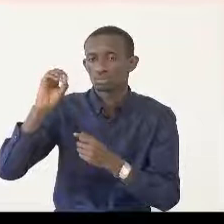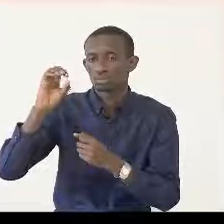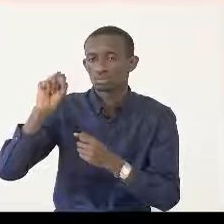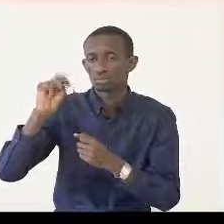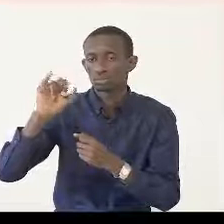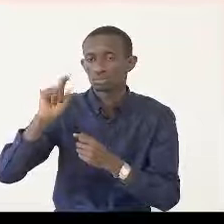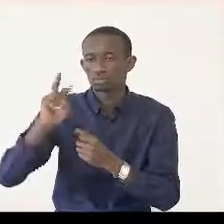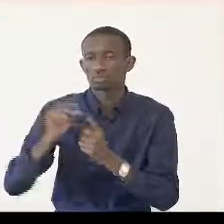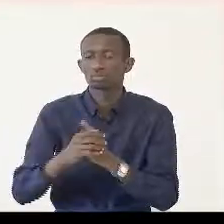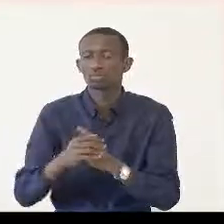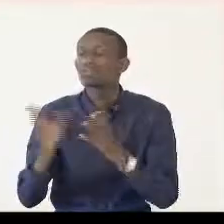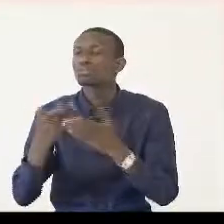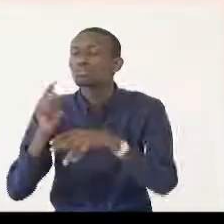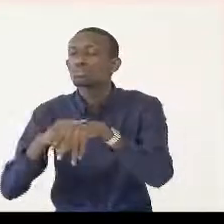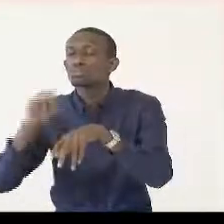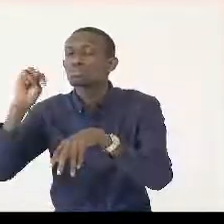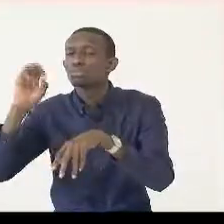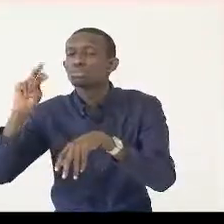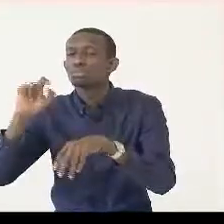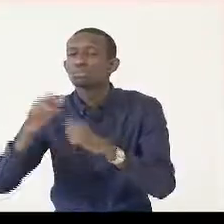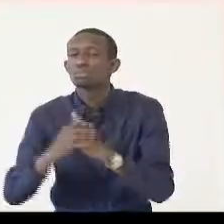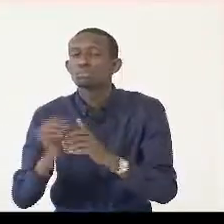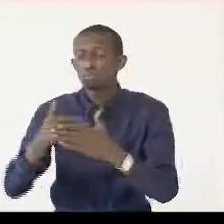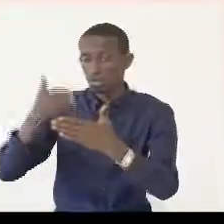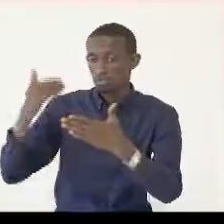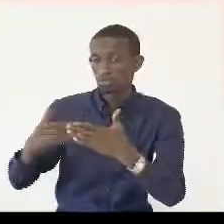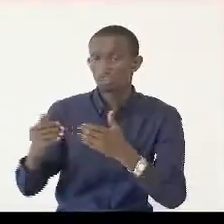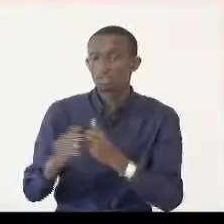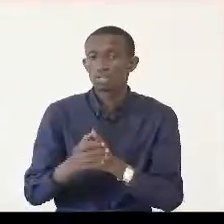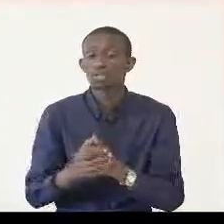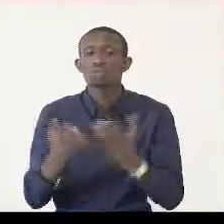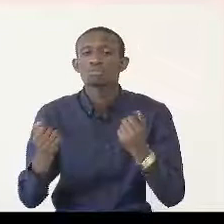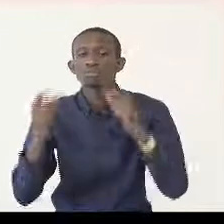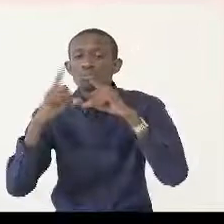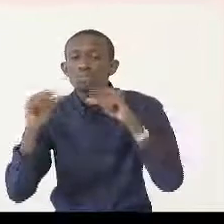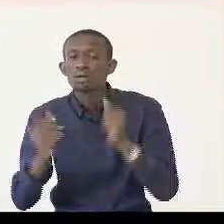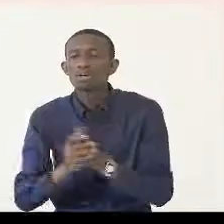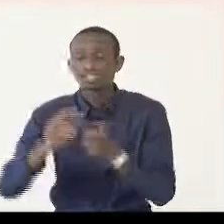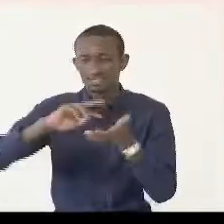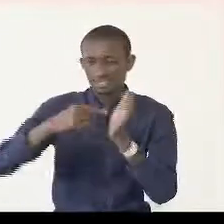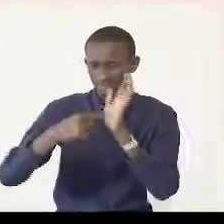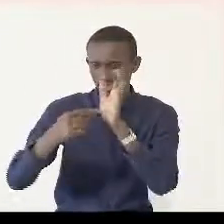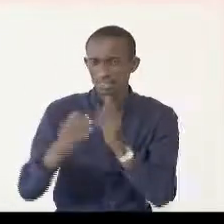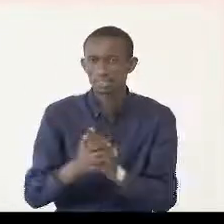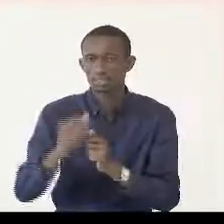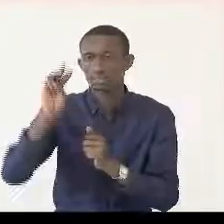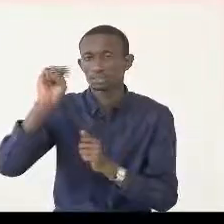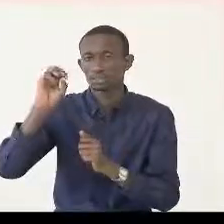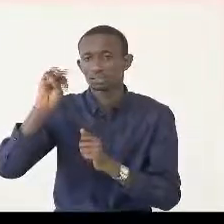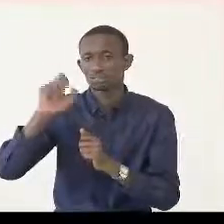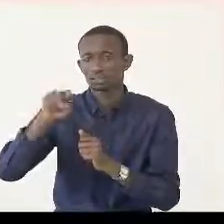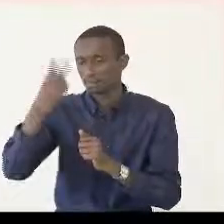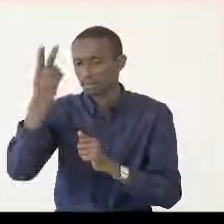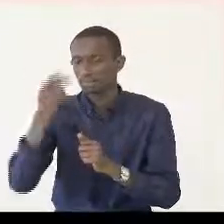this conservation law, we have the term that expresses the momentum of the second